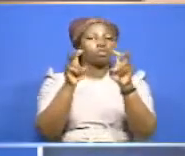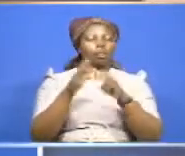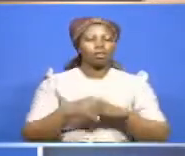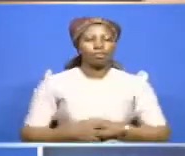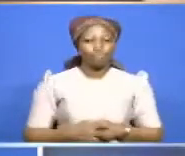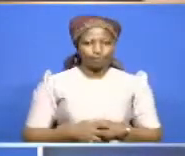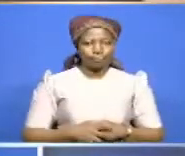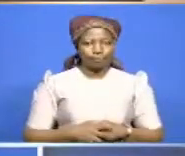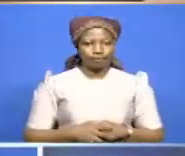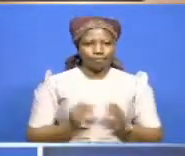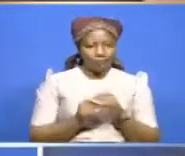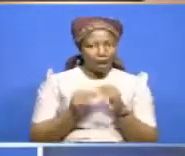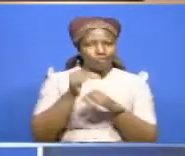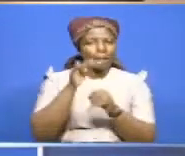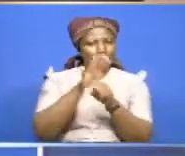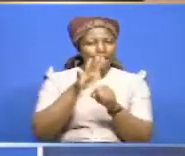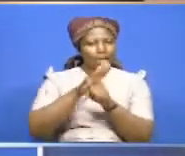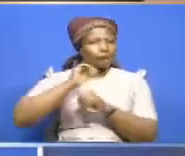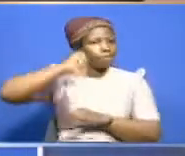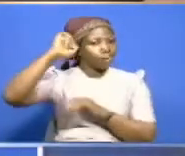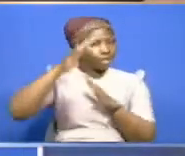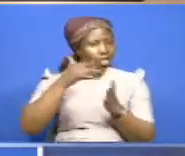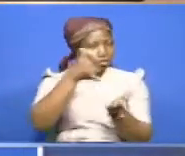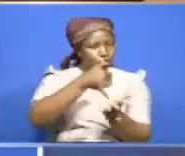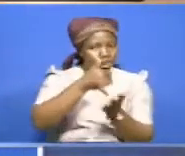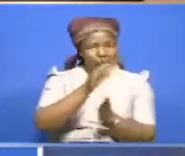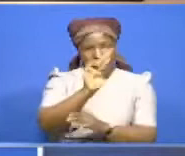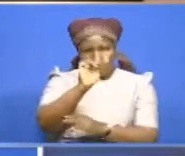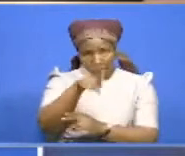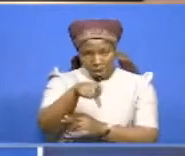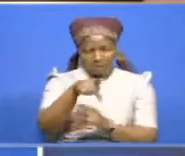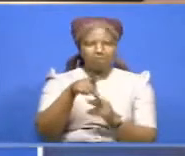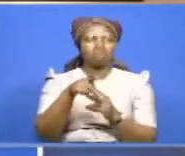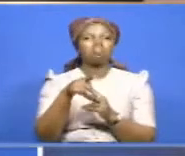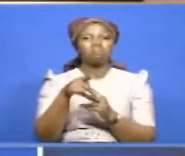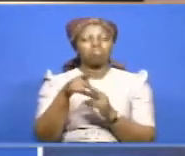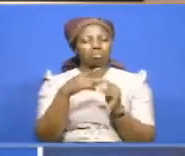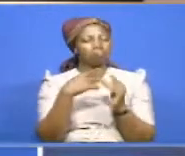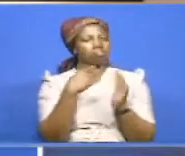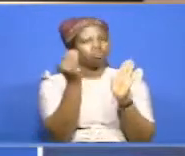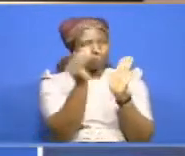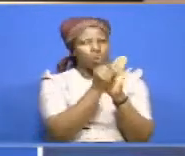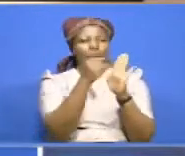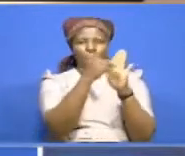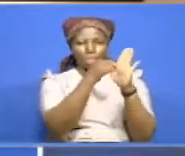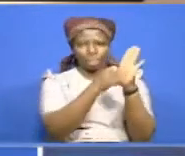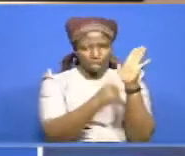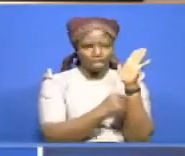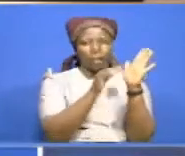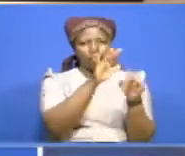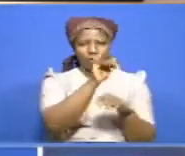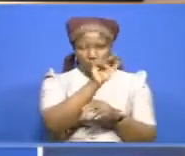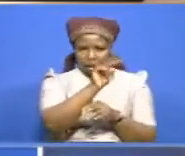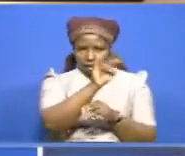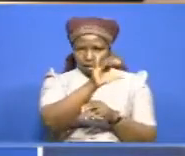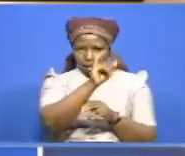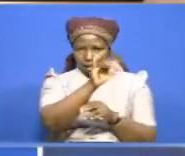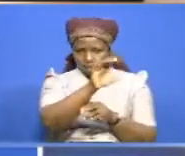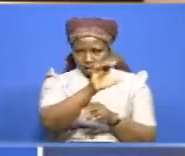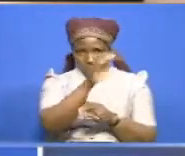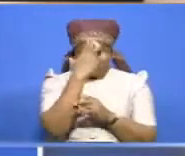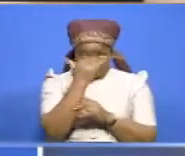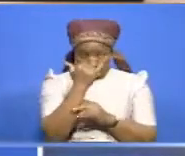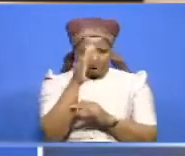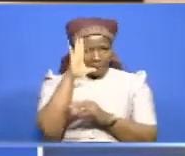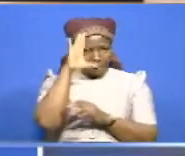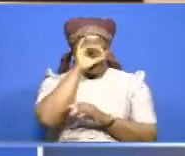Hours after several politicians, including members of parliament, were named by the National Cohesion and Integration Commission for